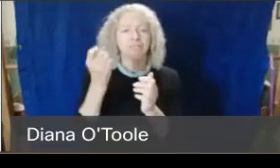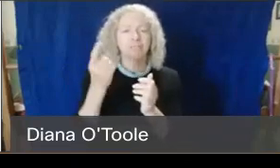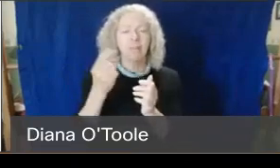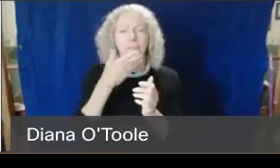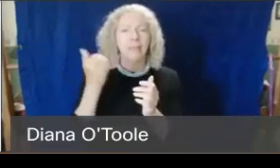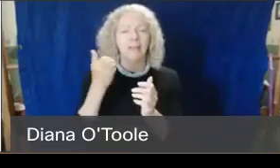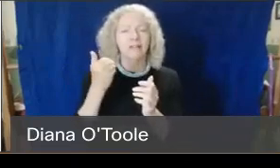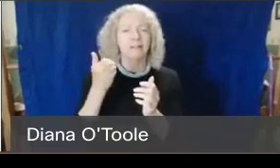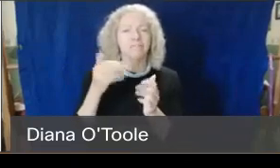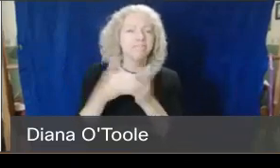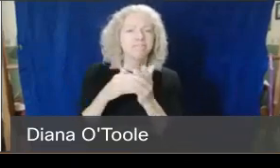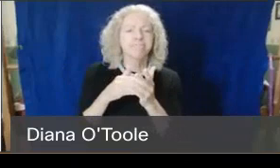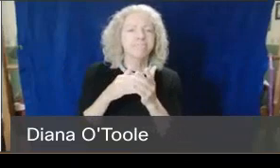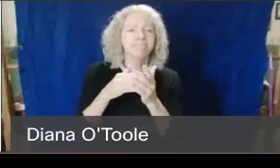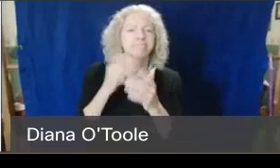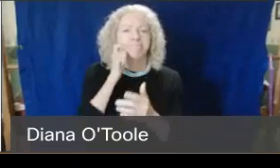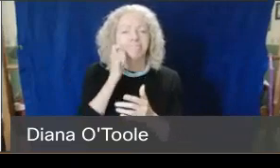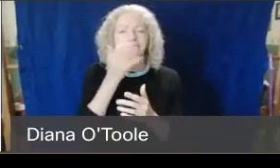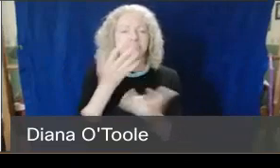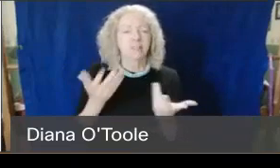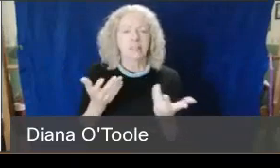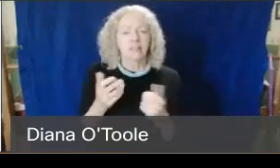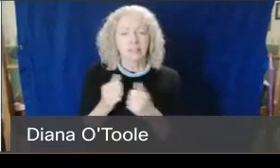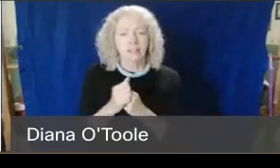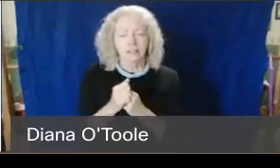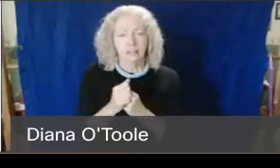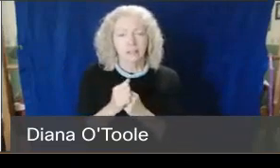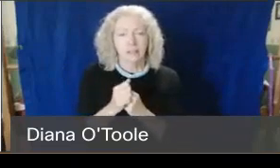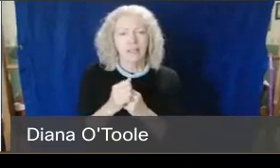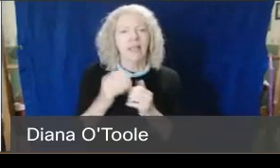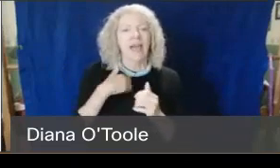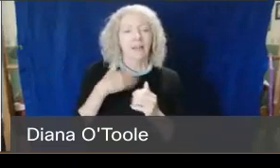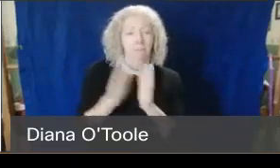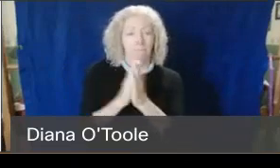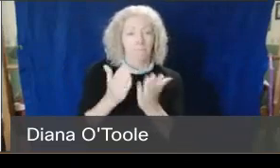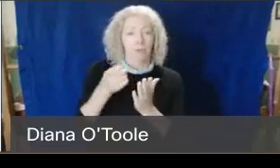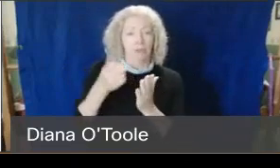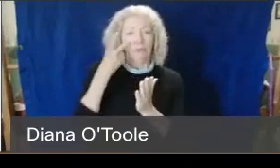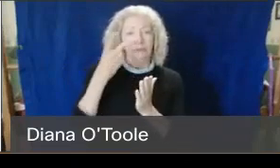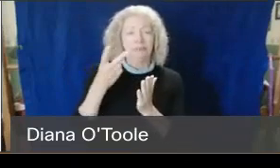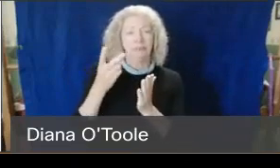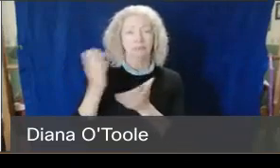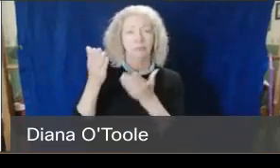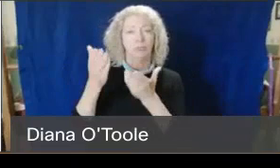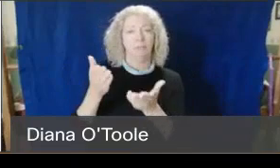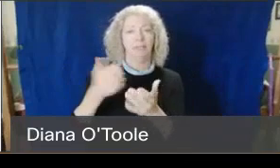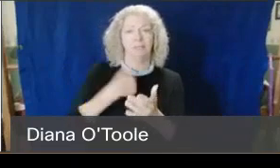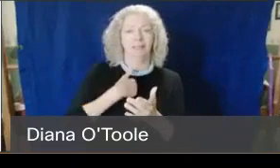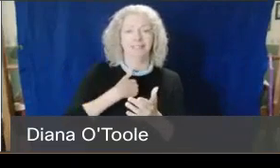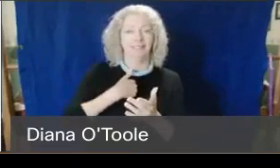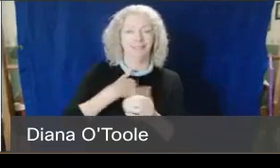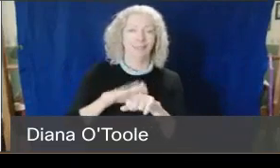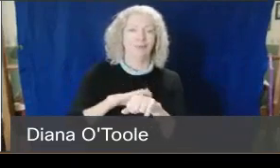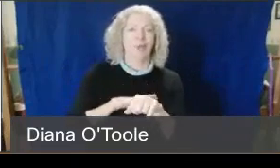year ago came to see me in meeting and brought this book and recommended it to me. I was too slow in getting to it, but Lincoln,